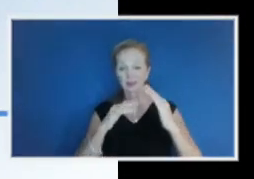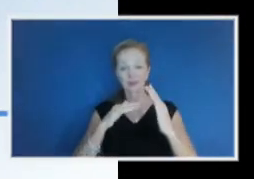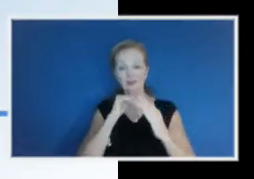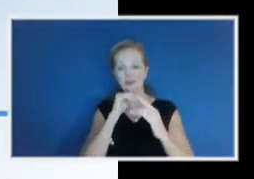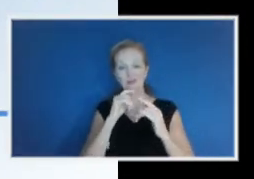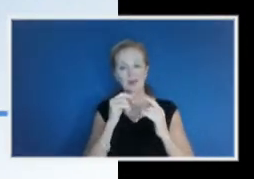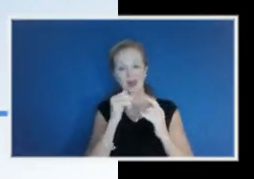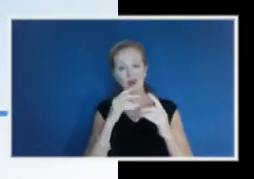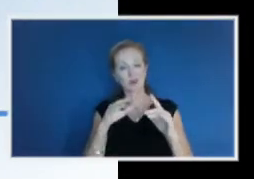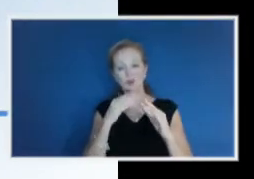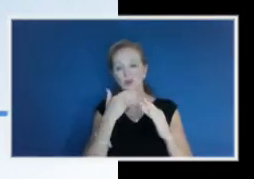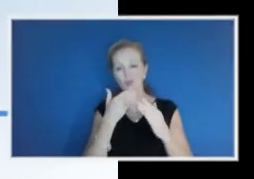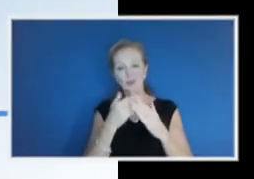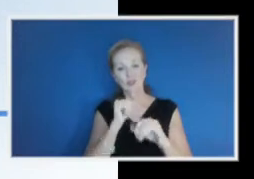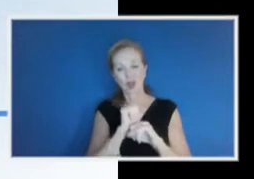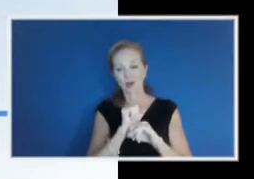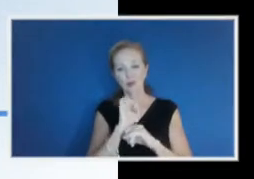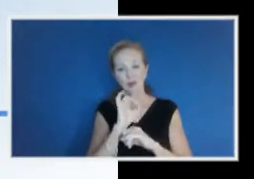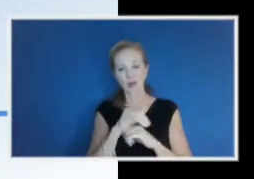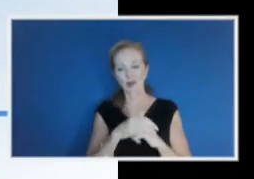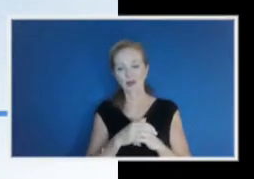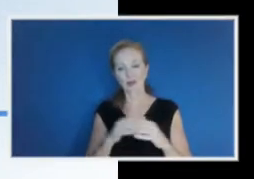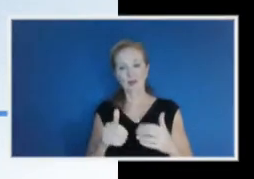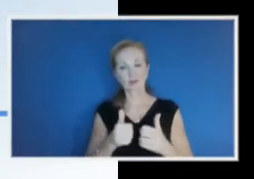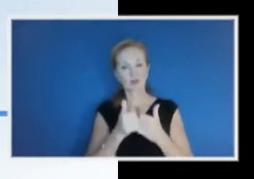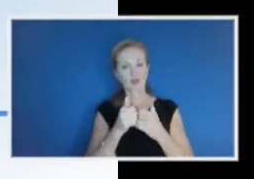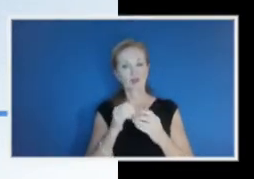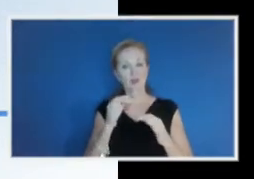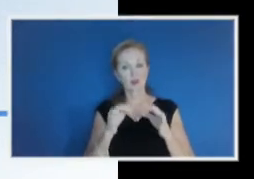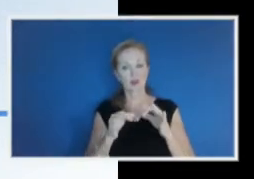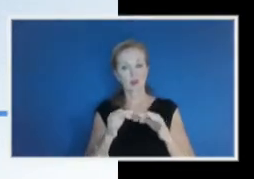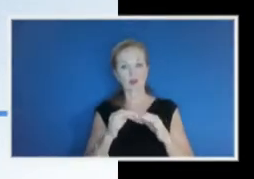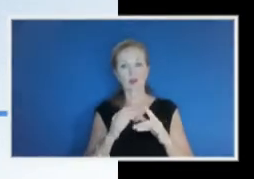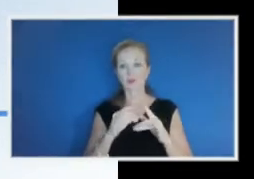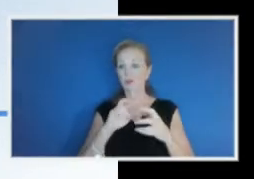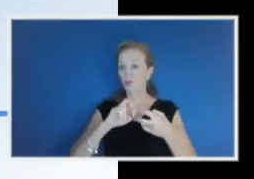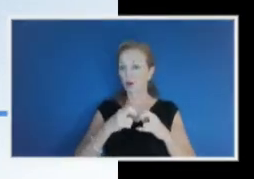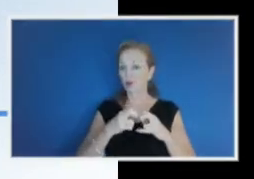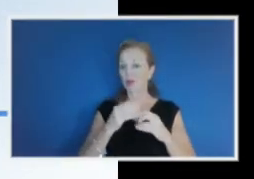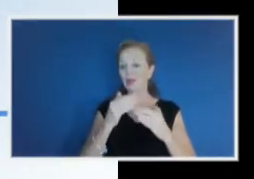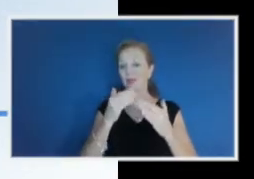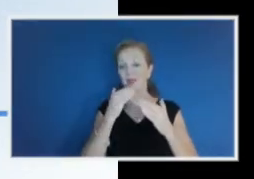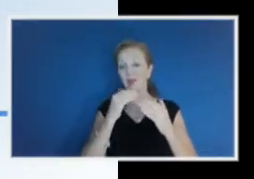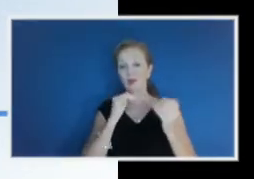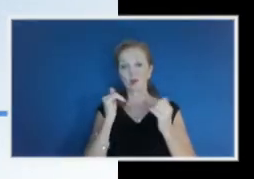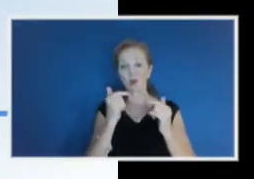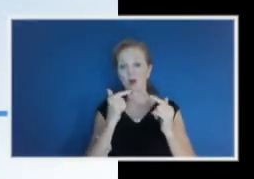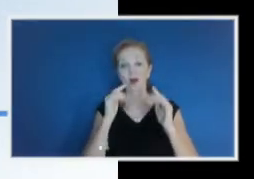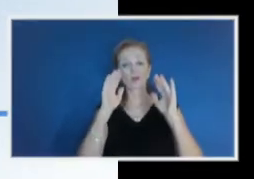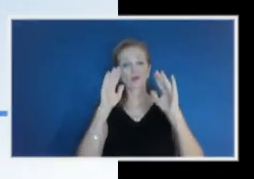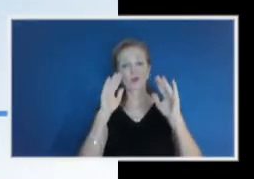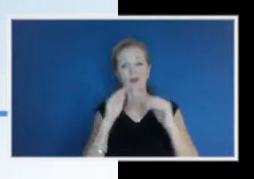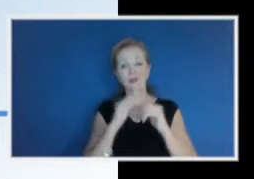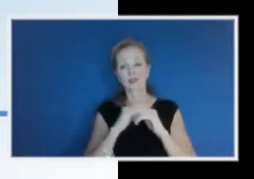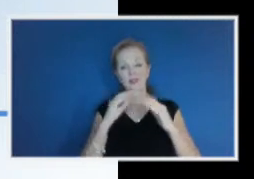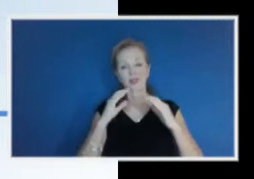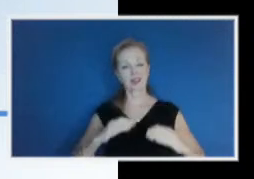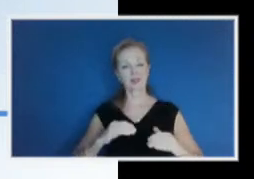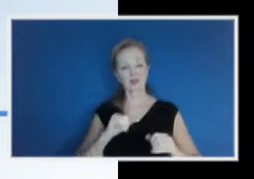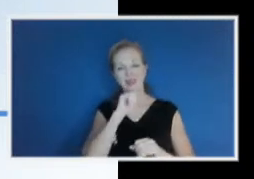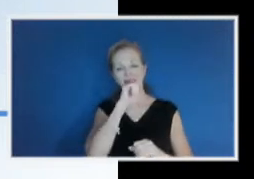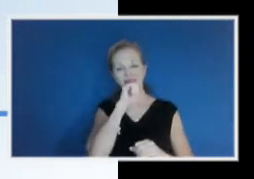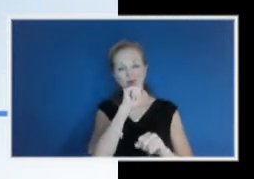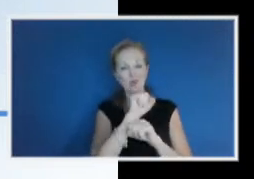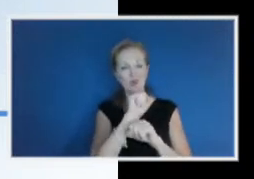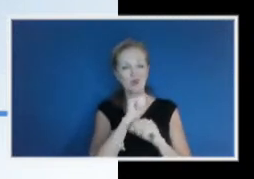job of this and have been challenged in court, and it's been a problem. So thank you all. You were great clients. We loved working with